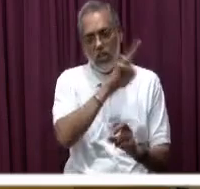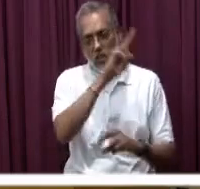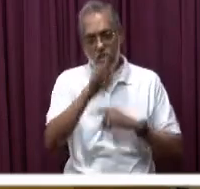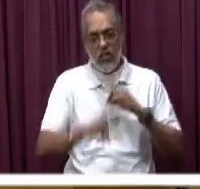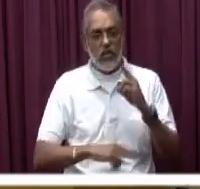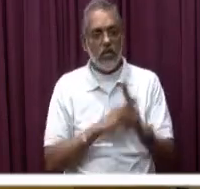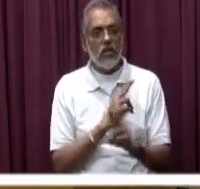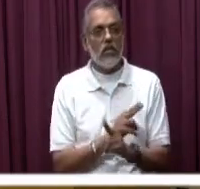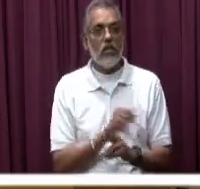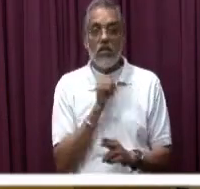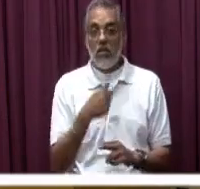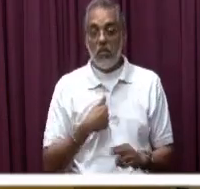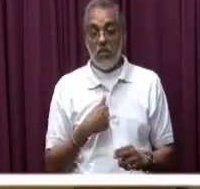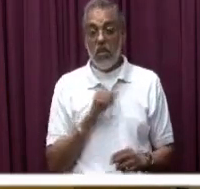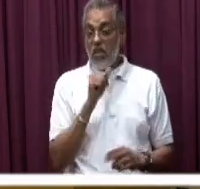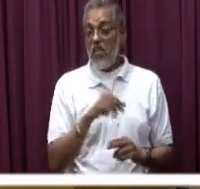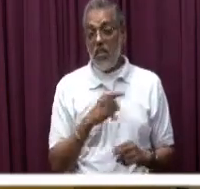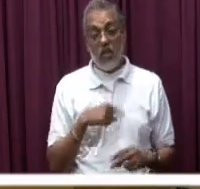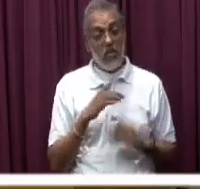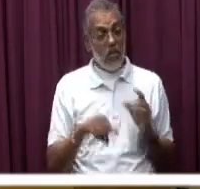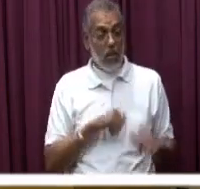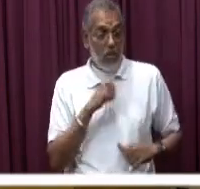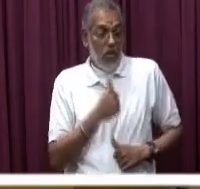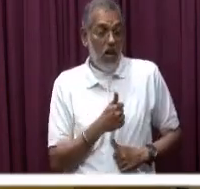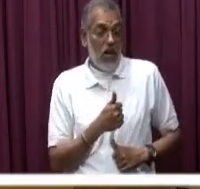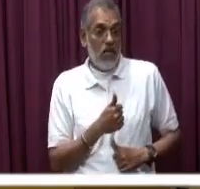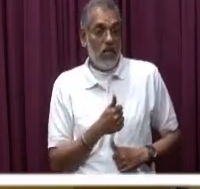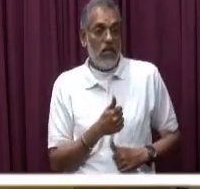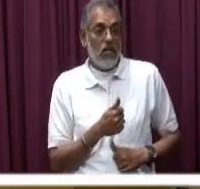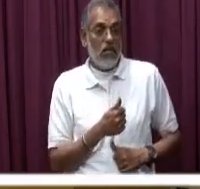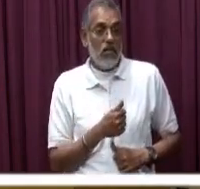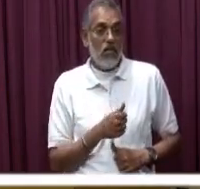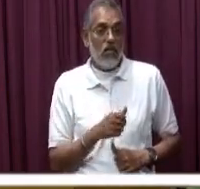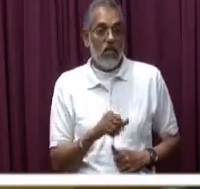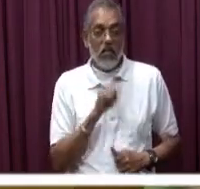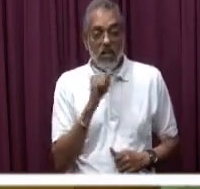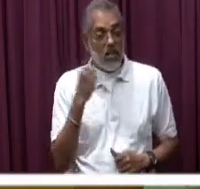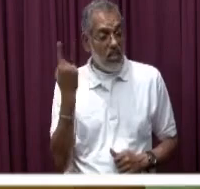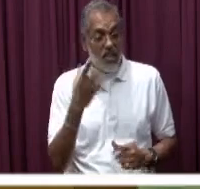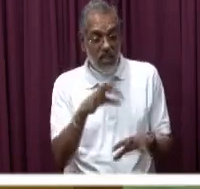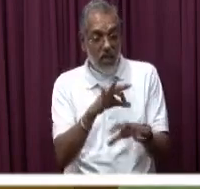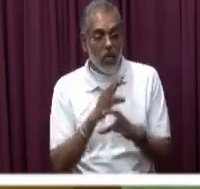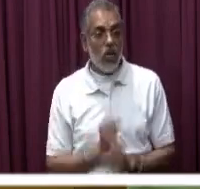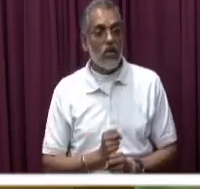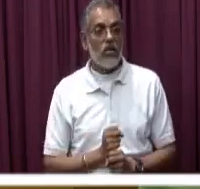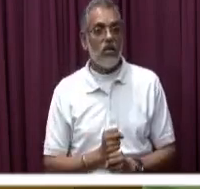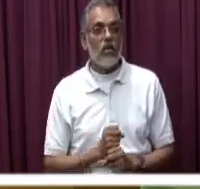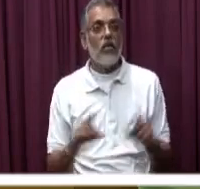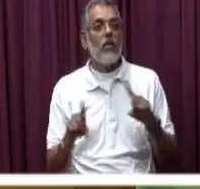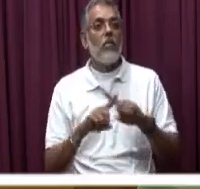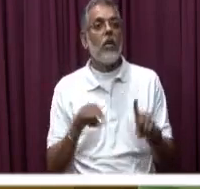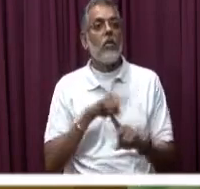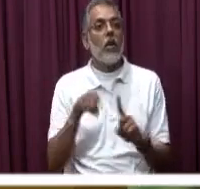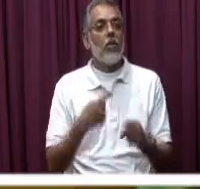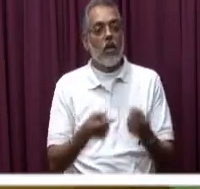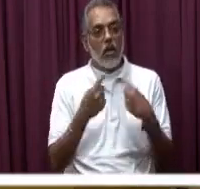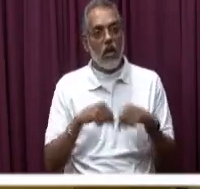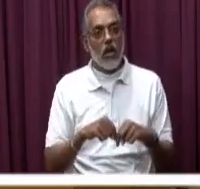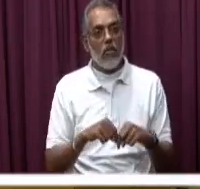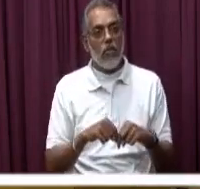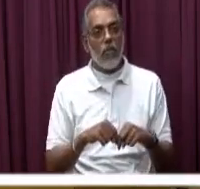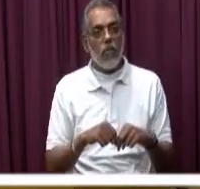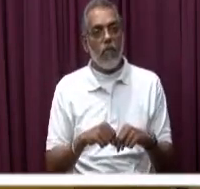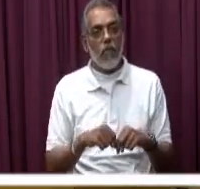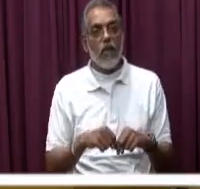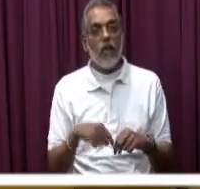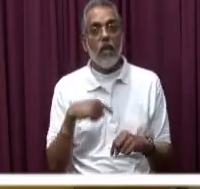me. Not my ego, not my pride, not my willfulness, not the things I want. And when we come in the face of